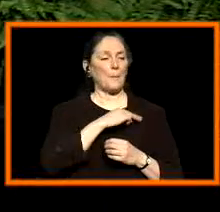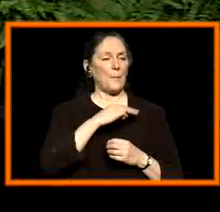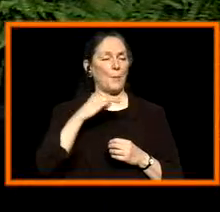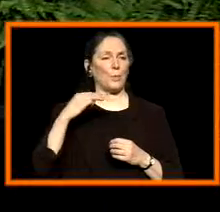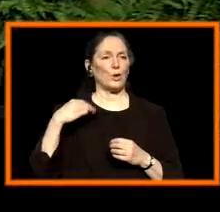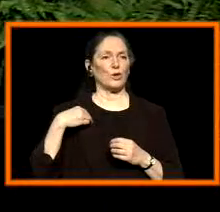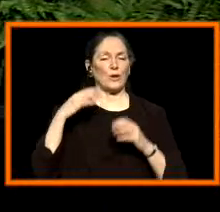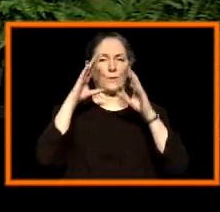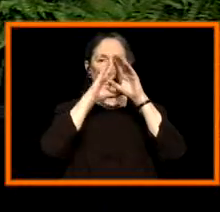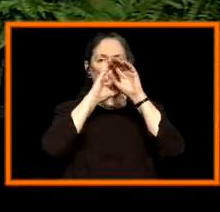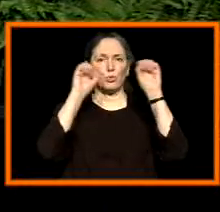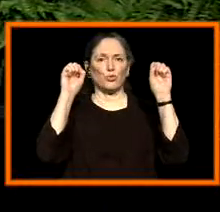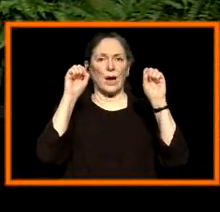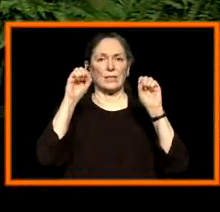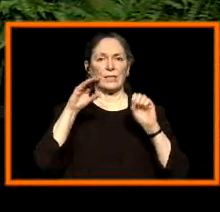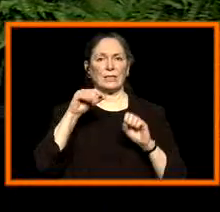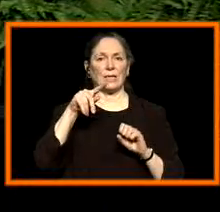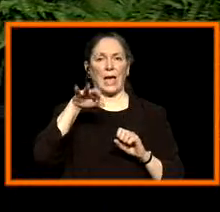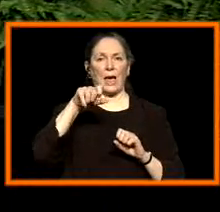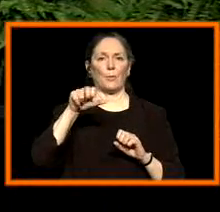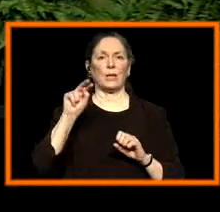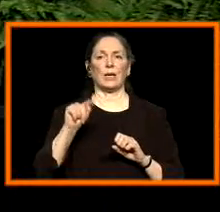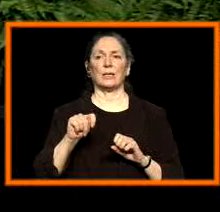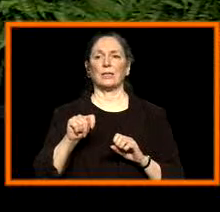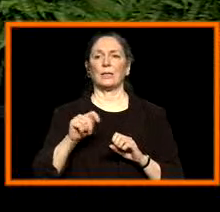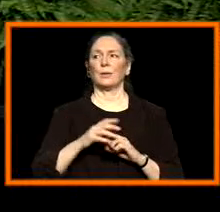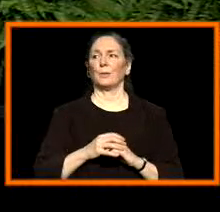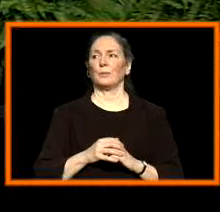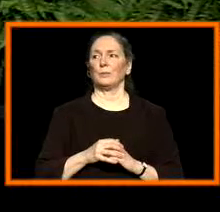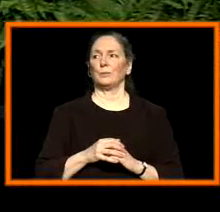members of the President's Cabinet,